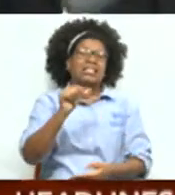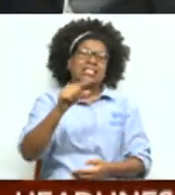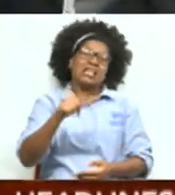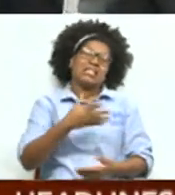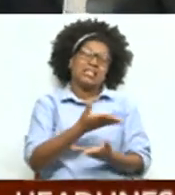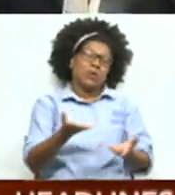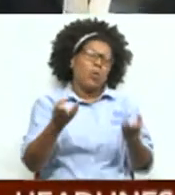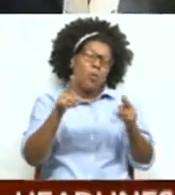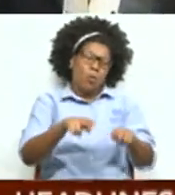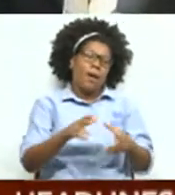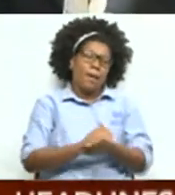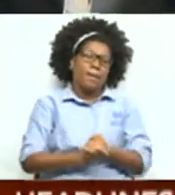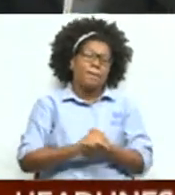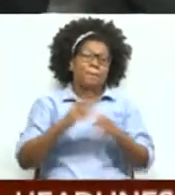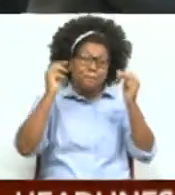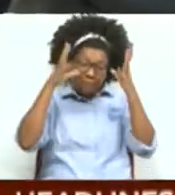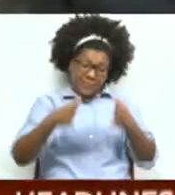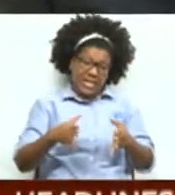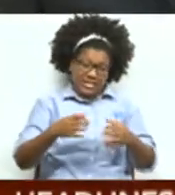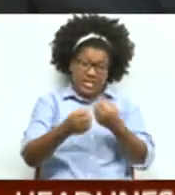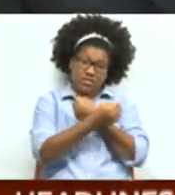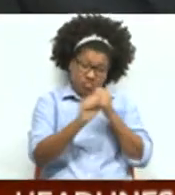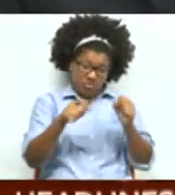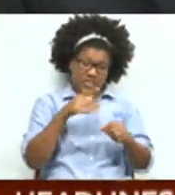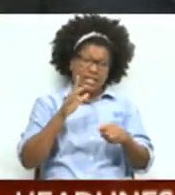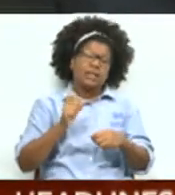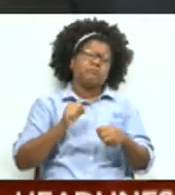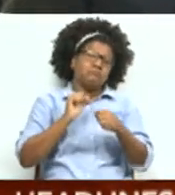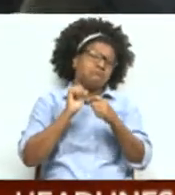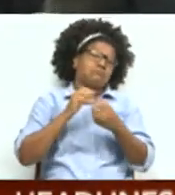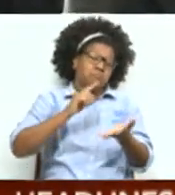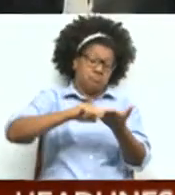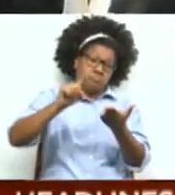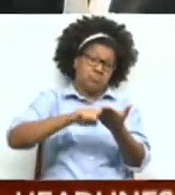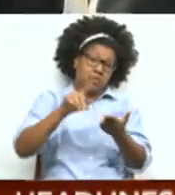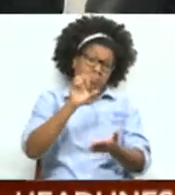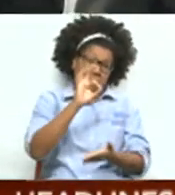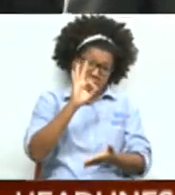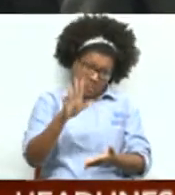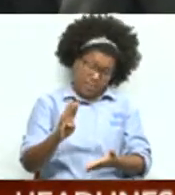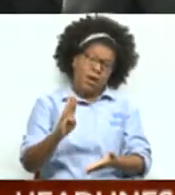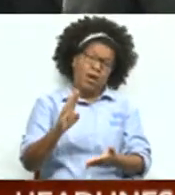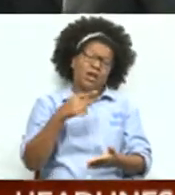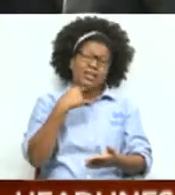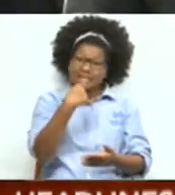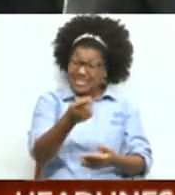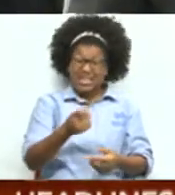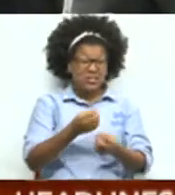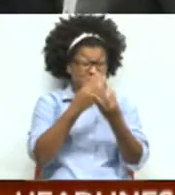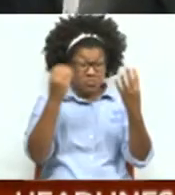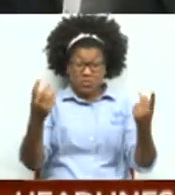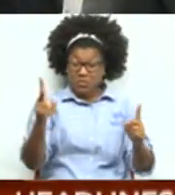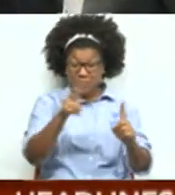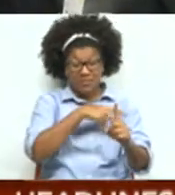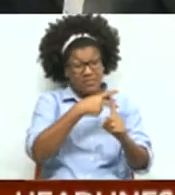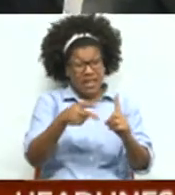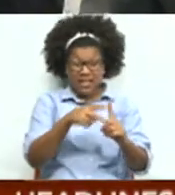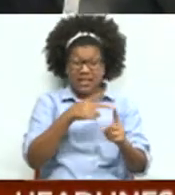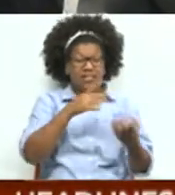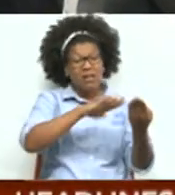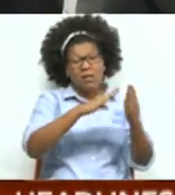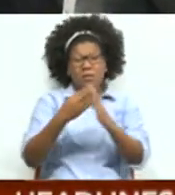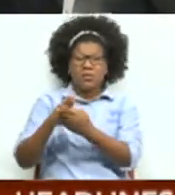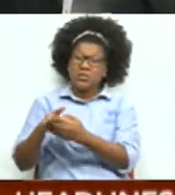Fitzgerald Hines posted on Facebook that this trajectory of violence seemed non-ending in a community that's doing well. Hines